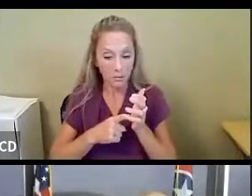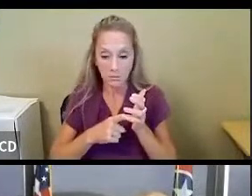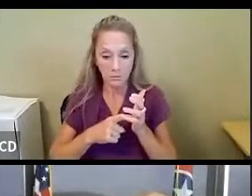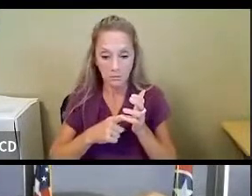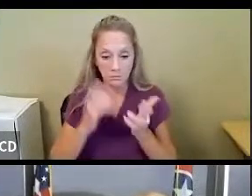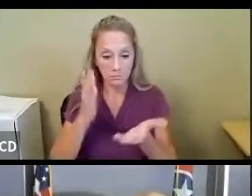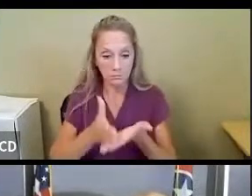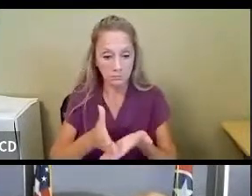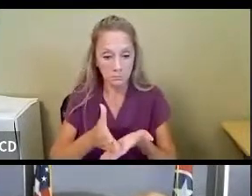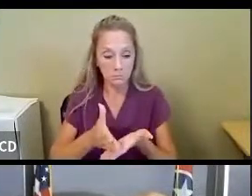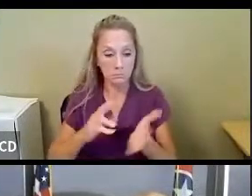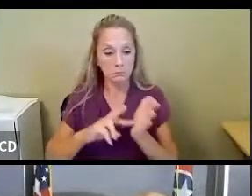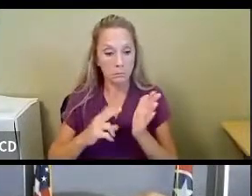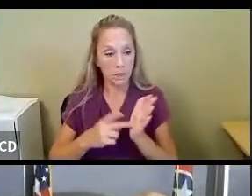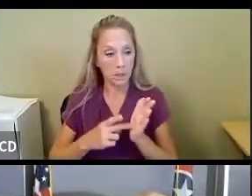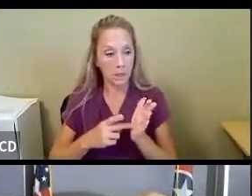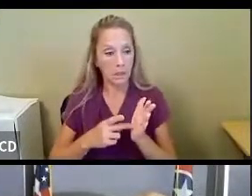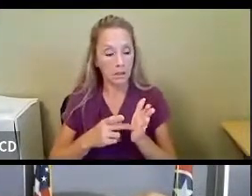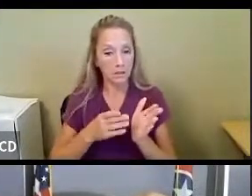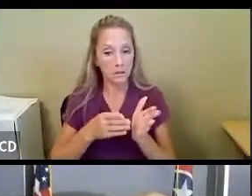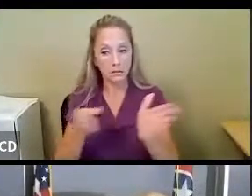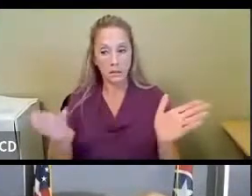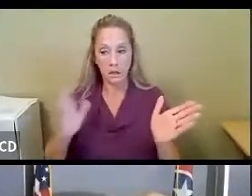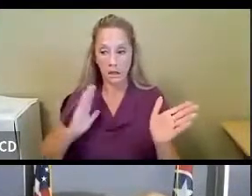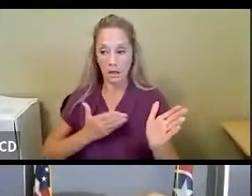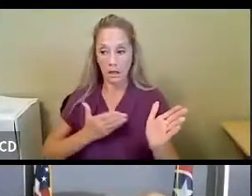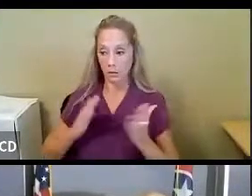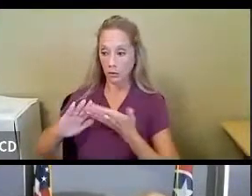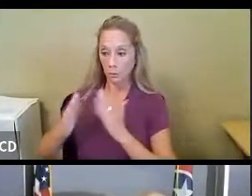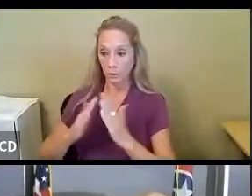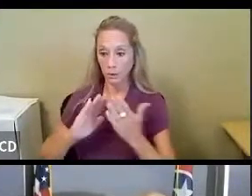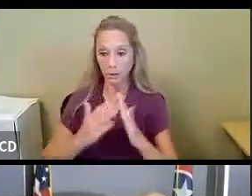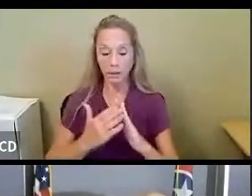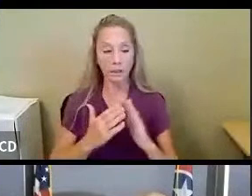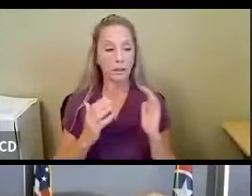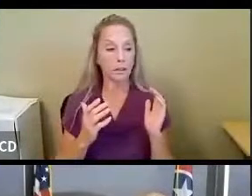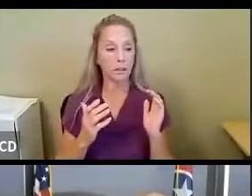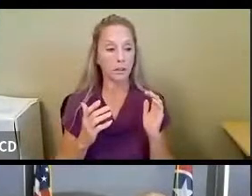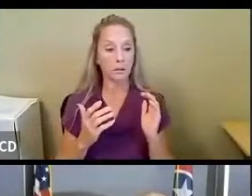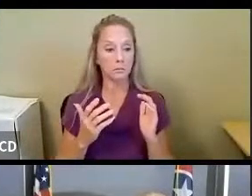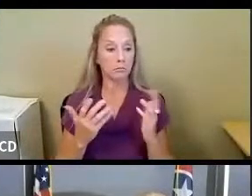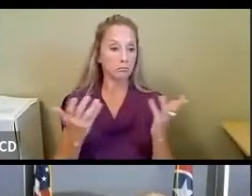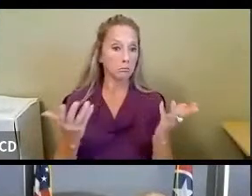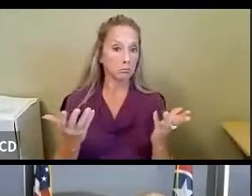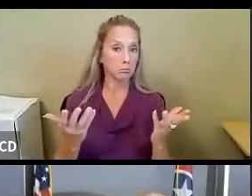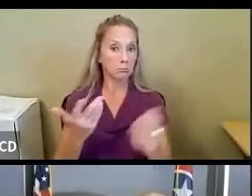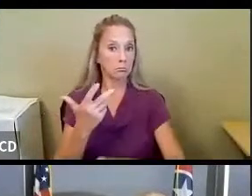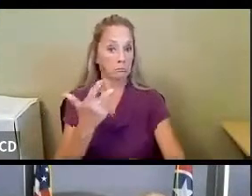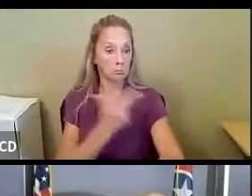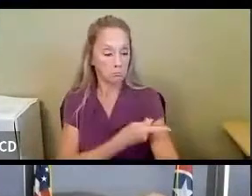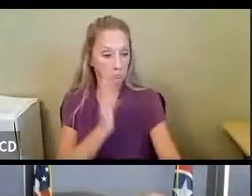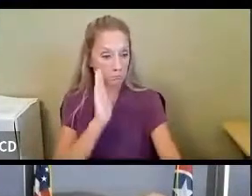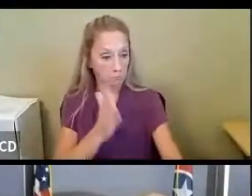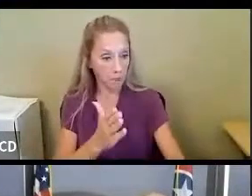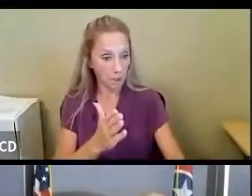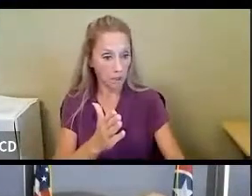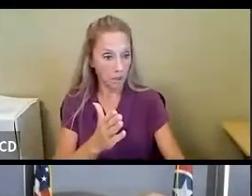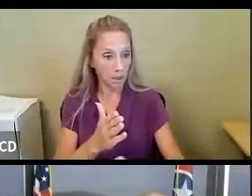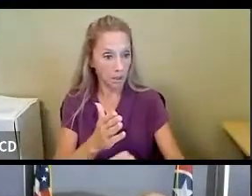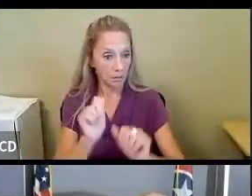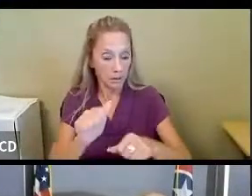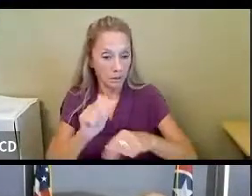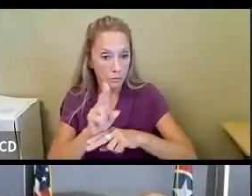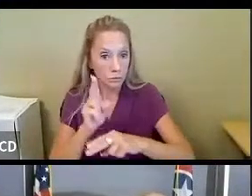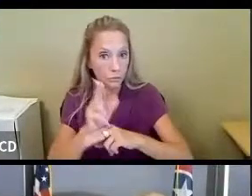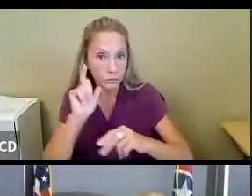and vaccine availability and all of those things. And we can certainly look at that. I think there are some